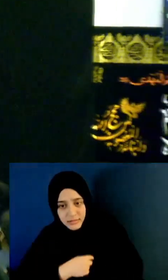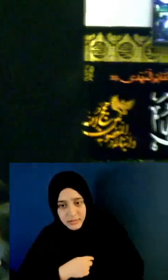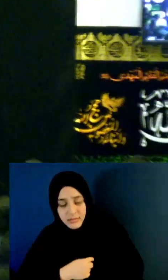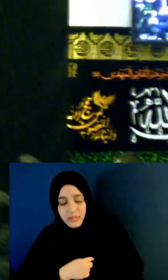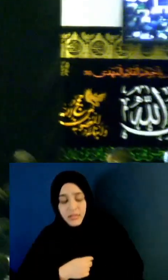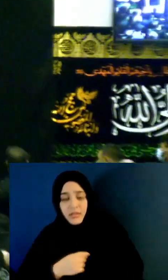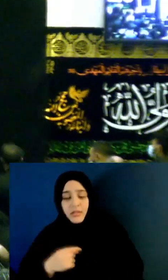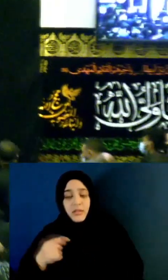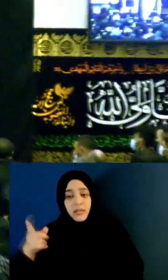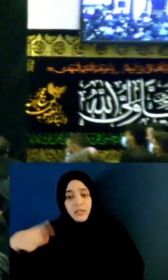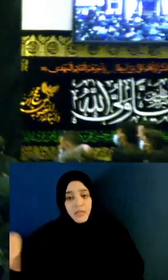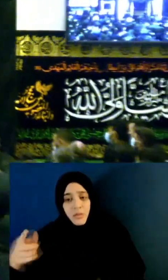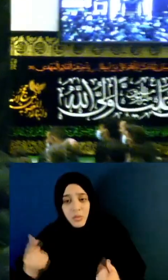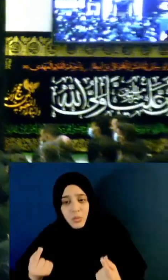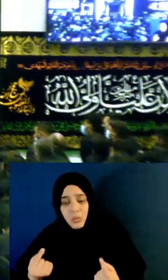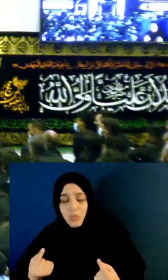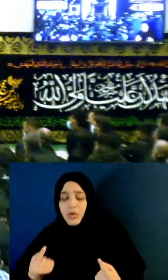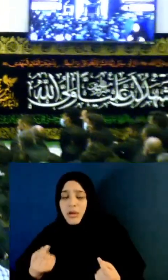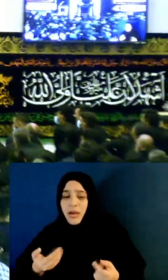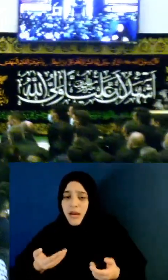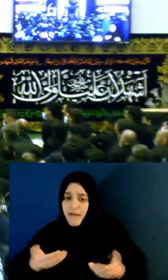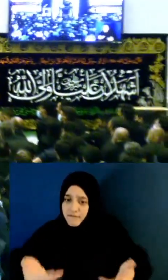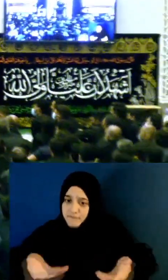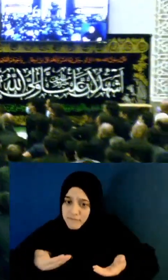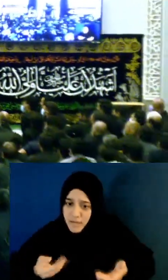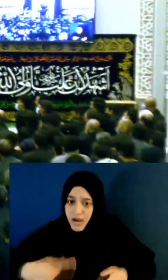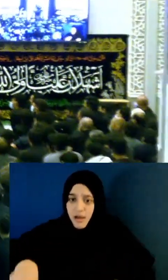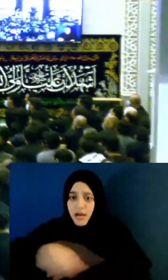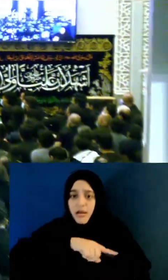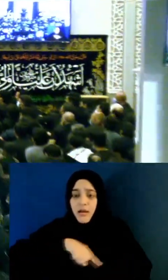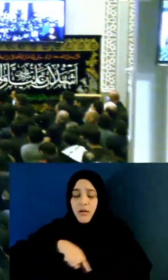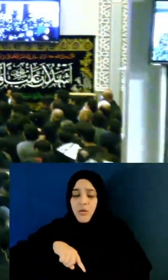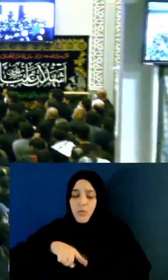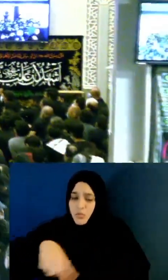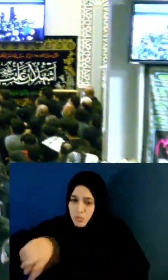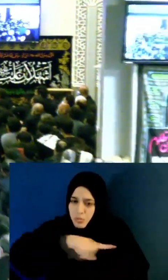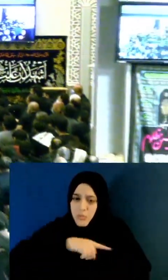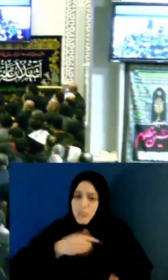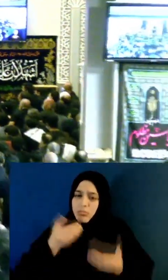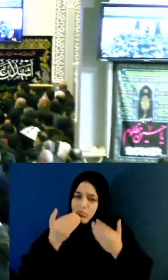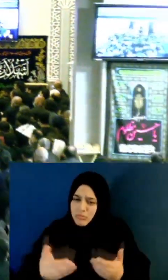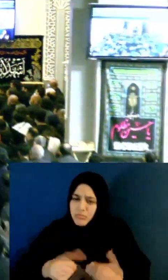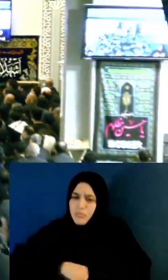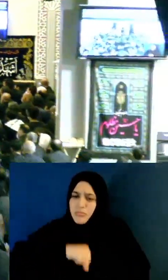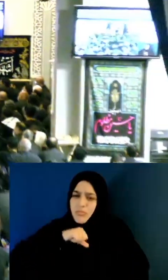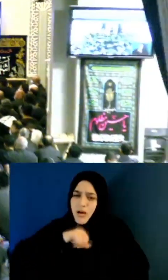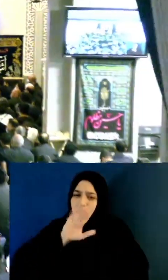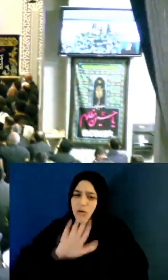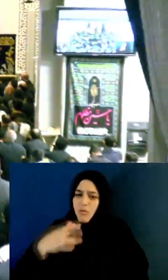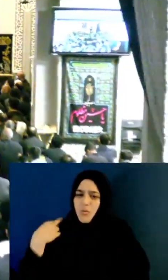invite us to be proud of our religious identity.